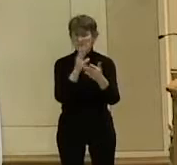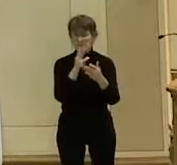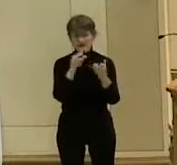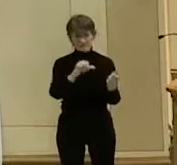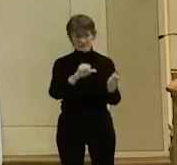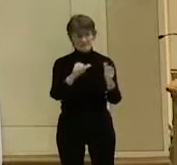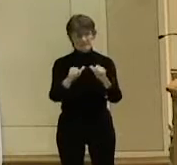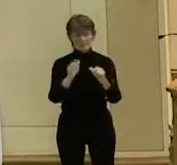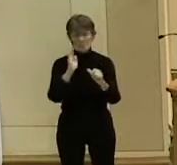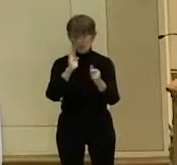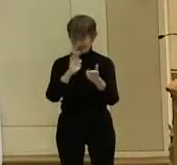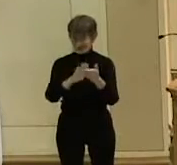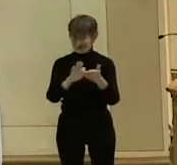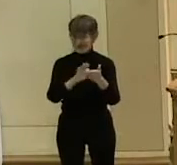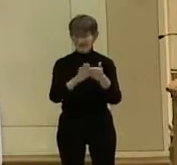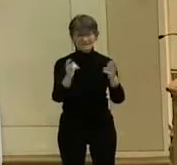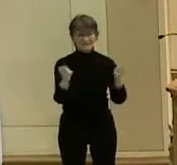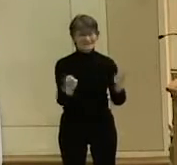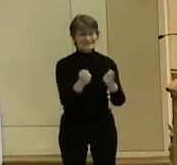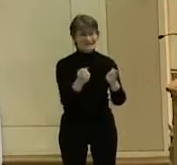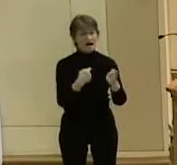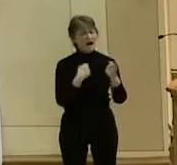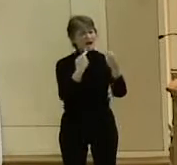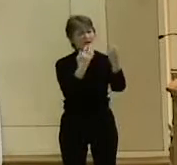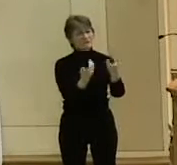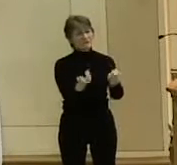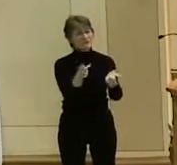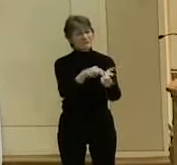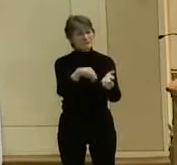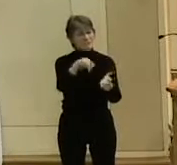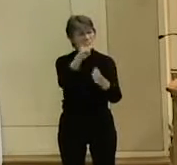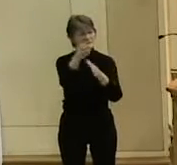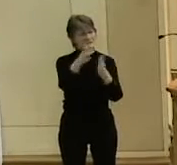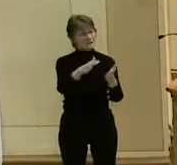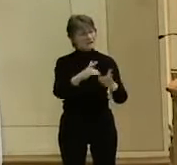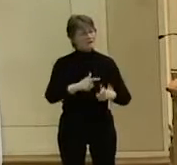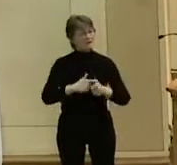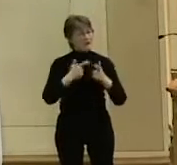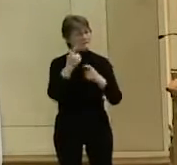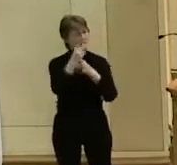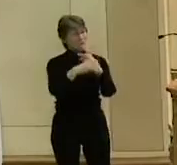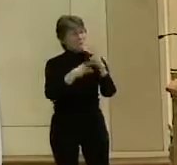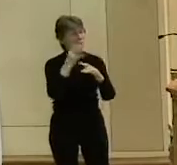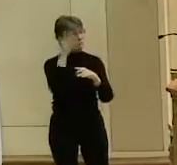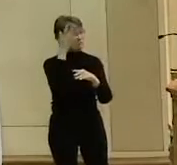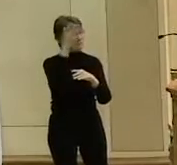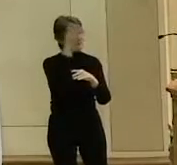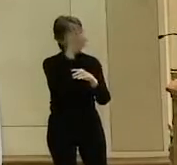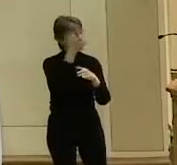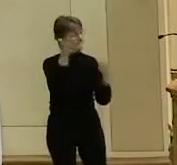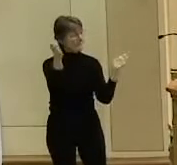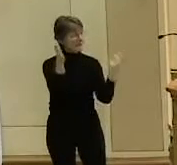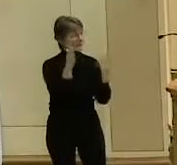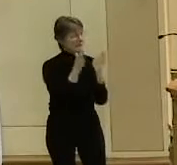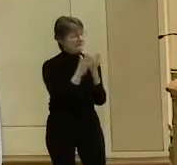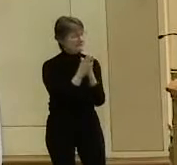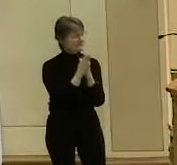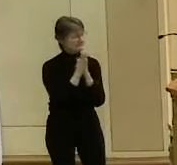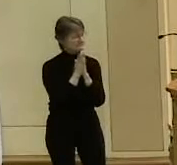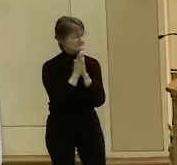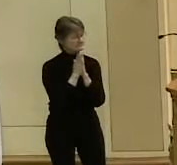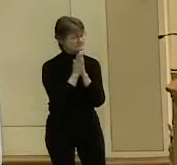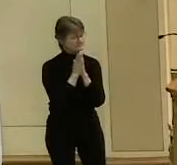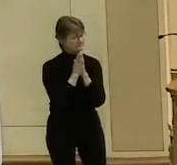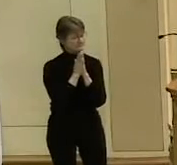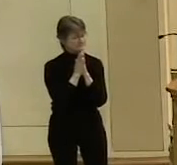for the forgiveness of sins, and I look forward to the resurrection of the dead and the life of the world to come.